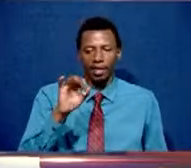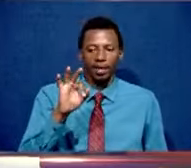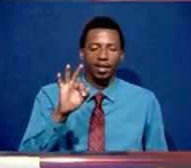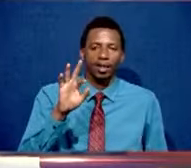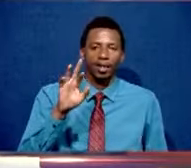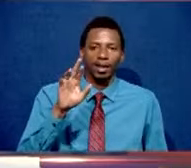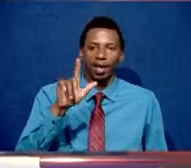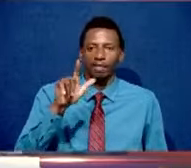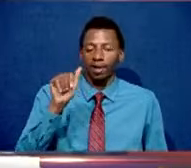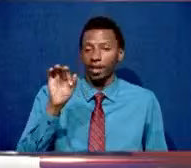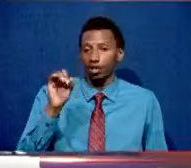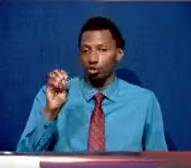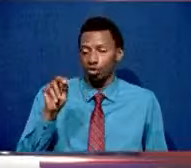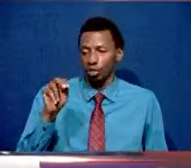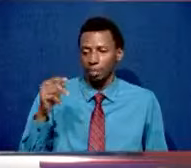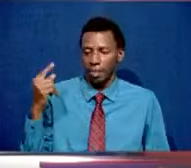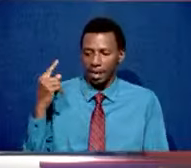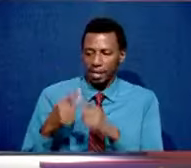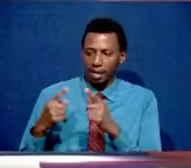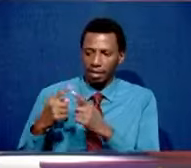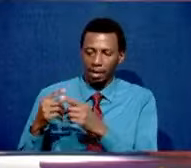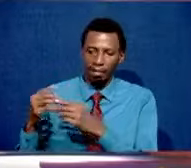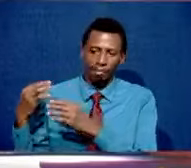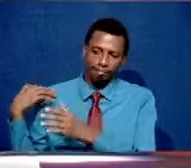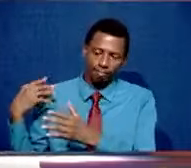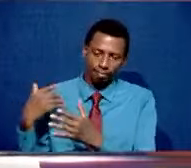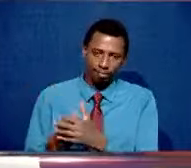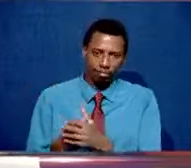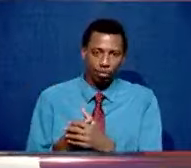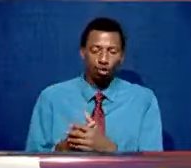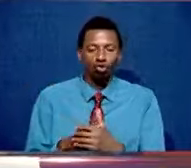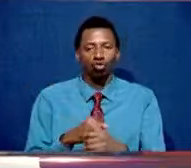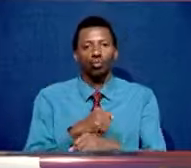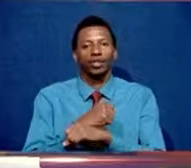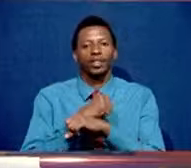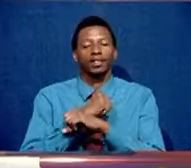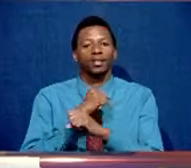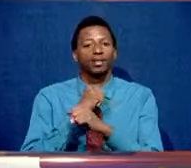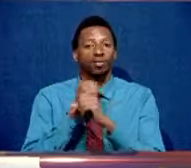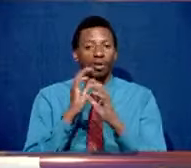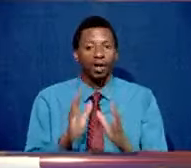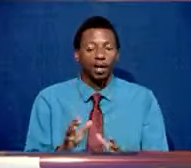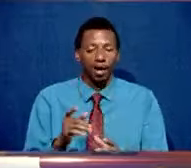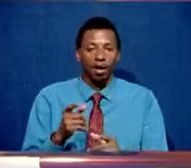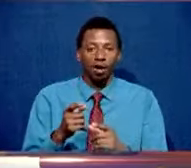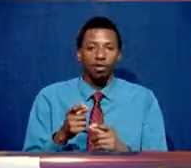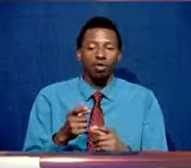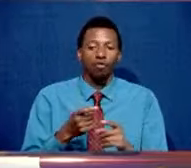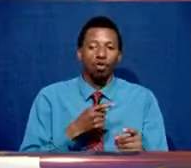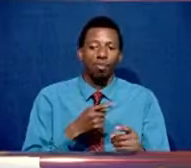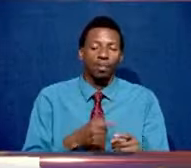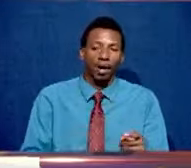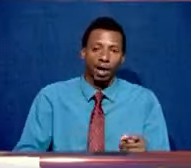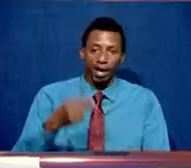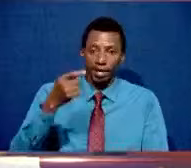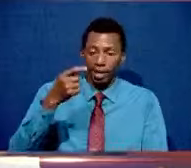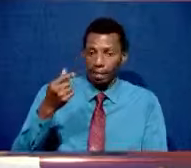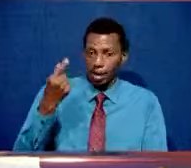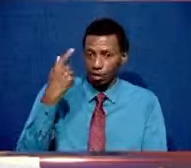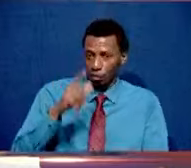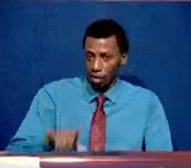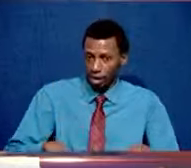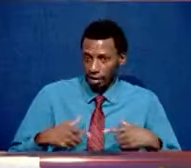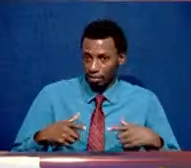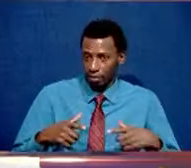the years. To cushion employees in the private sector from high cost of living, I propose to review the threshold to an amount not